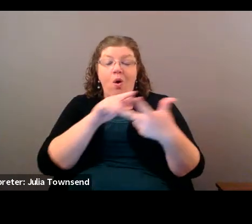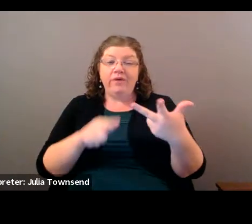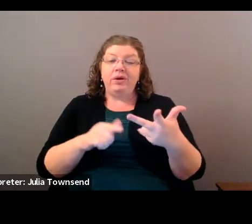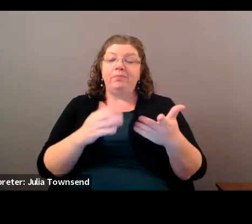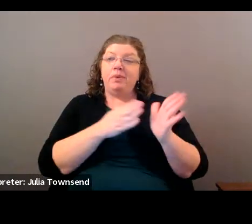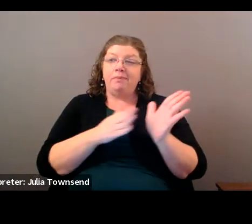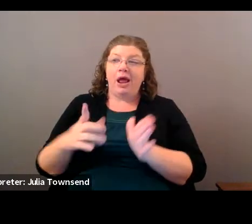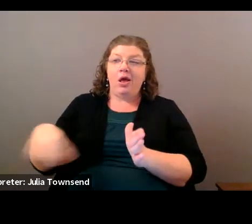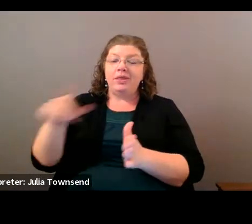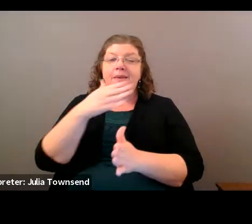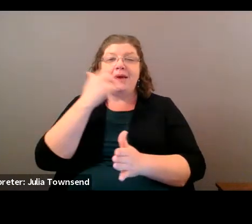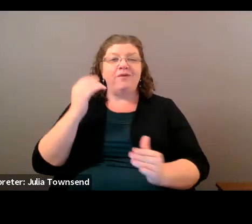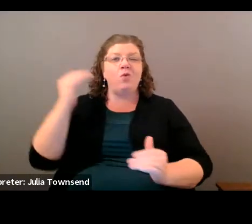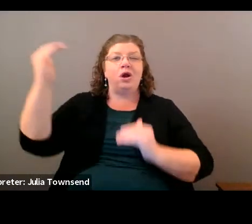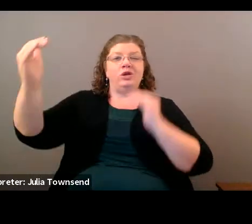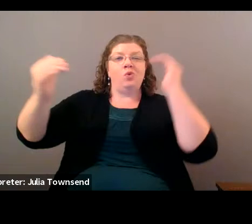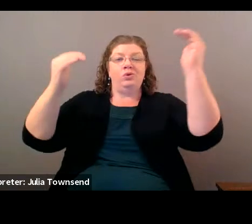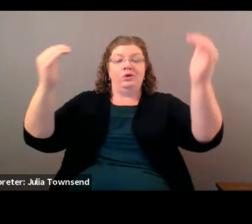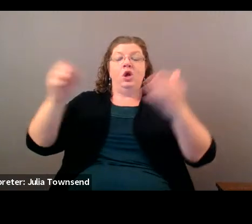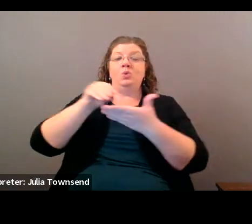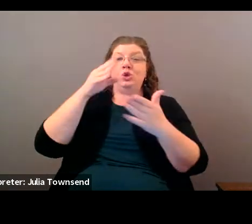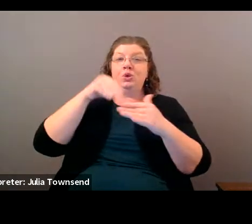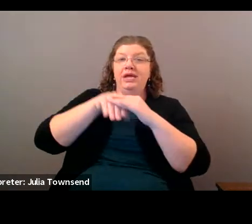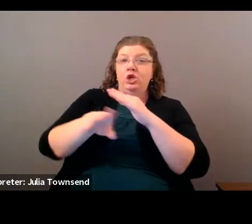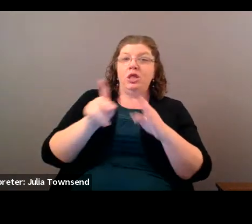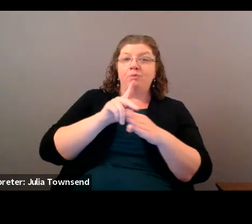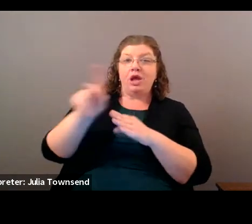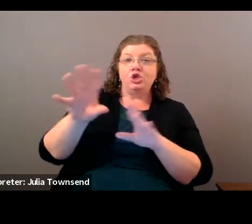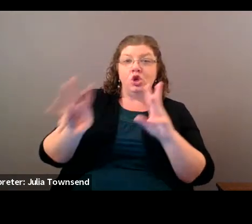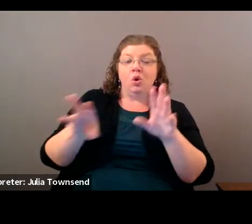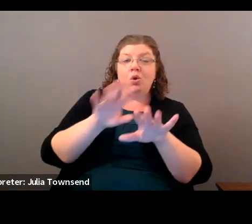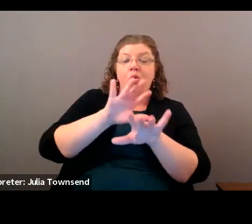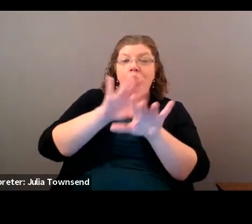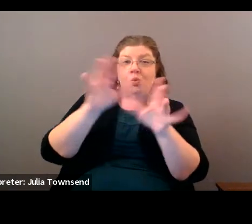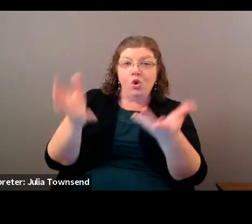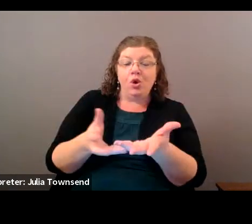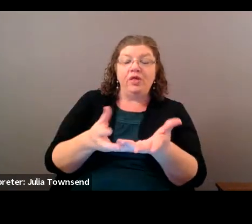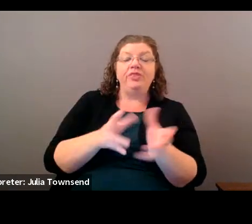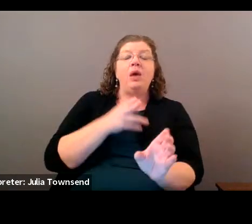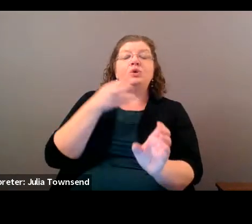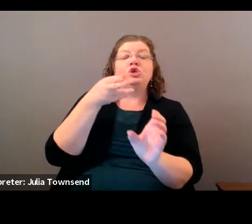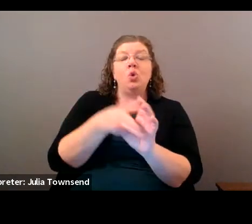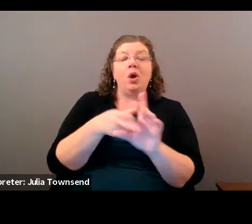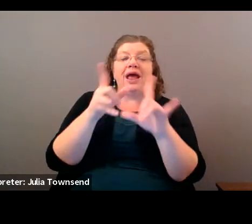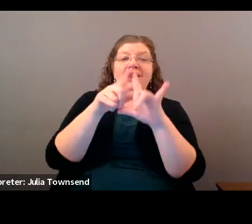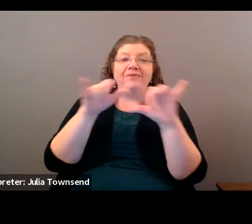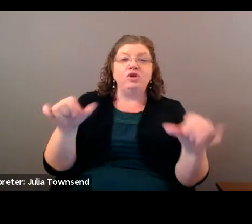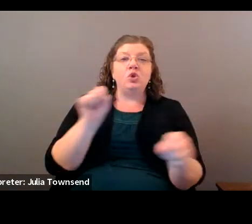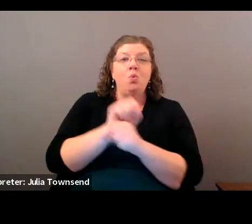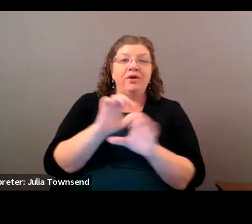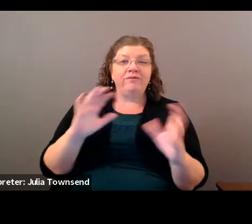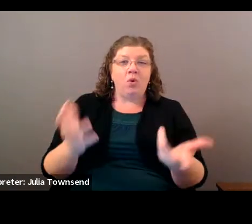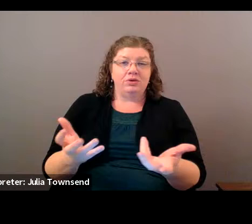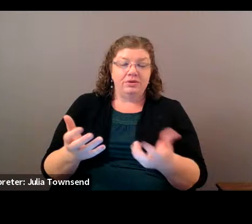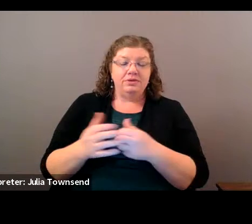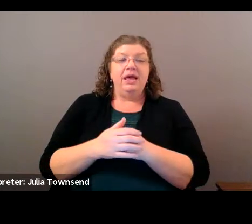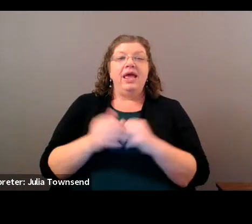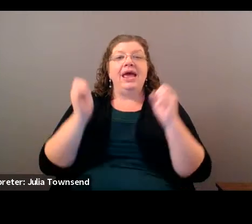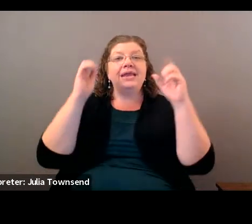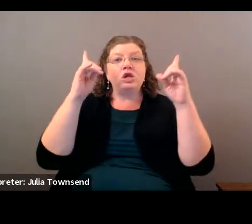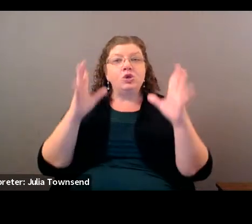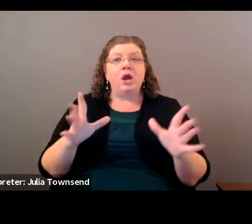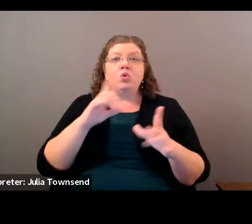adulthood. When students enter the professional world, they will join a vast and diverse workforce. An educator who properly